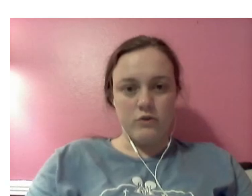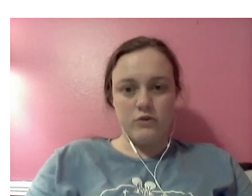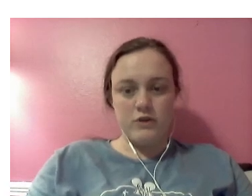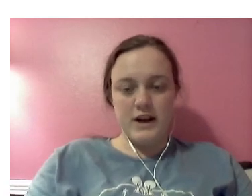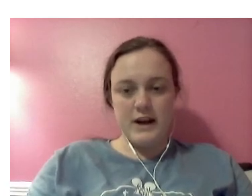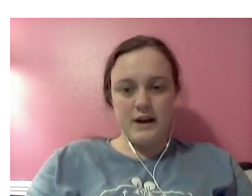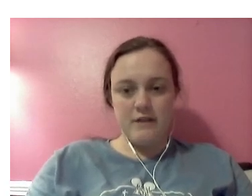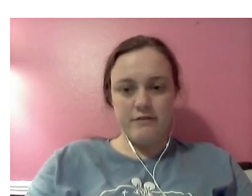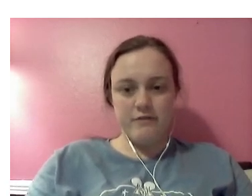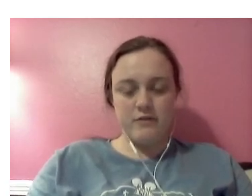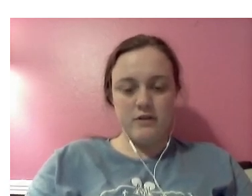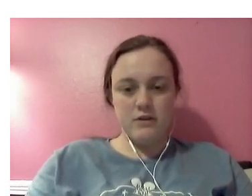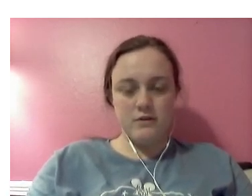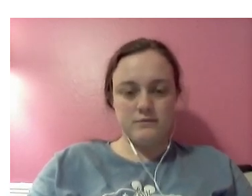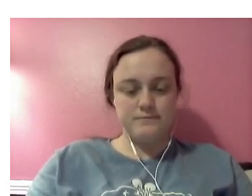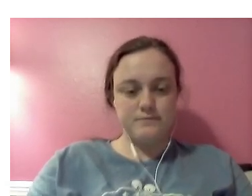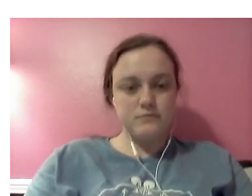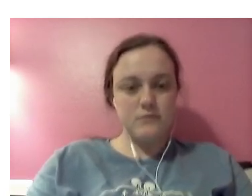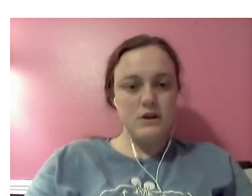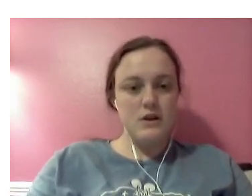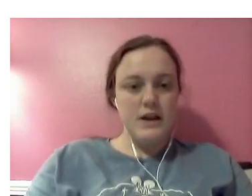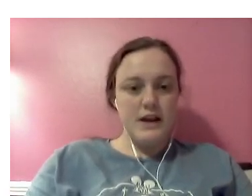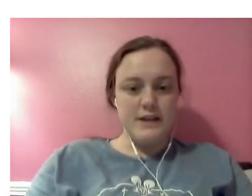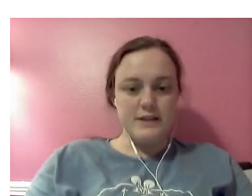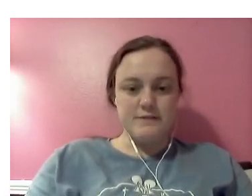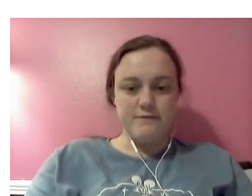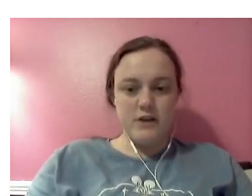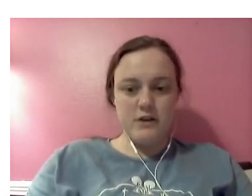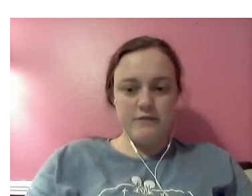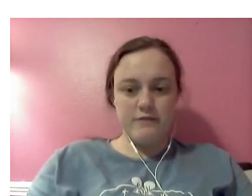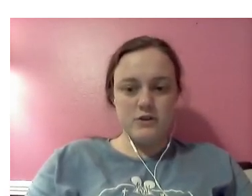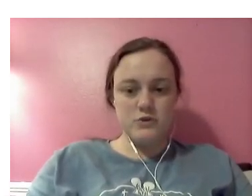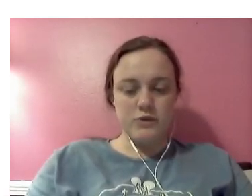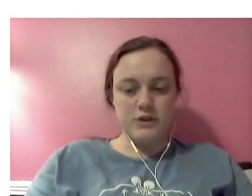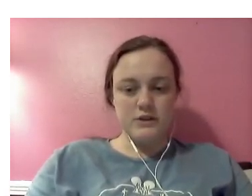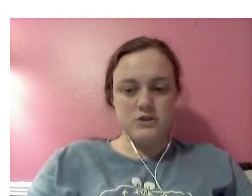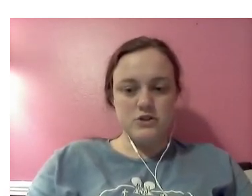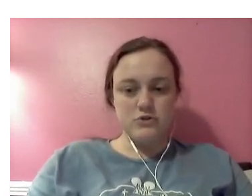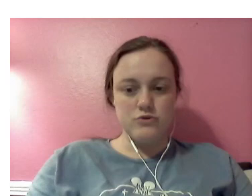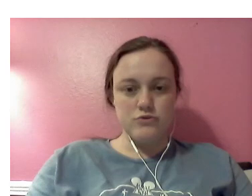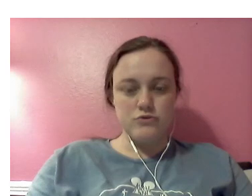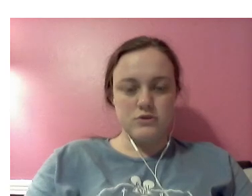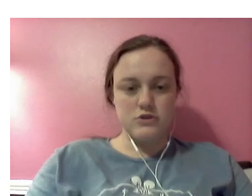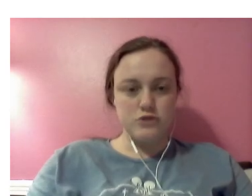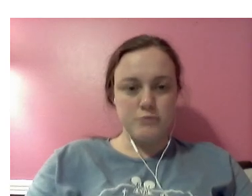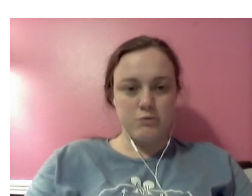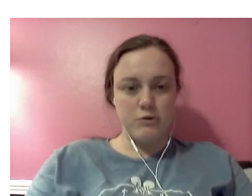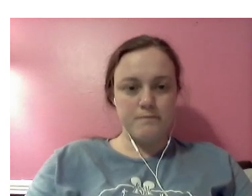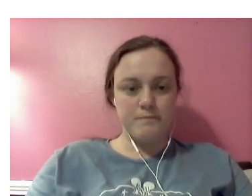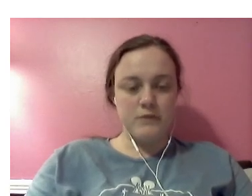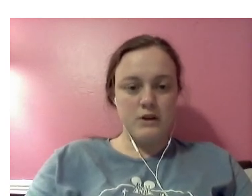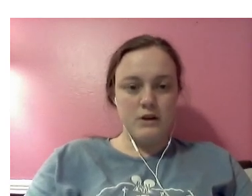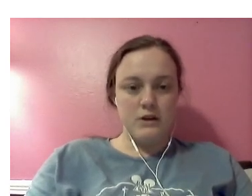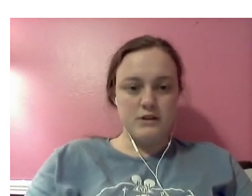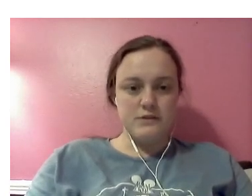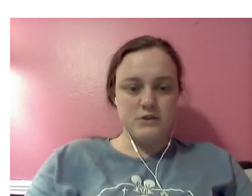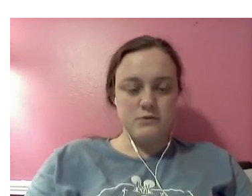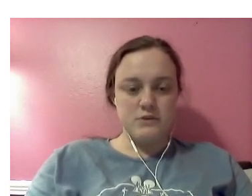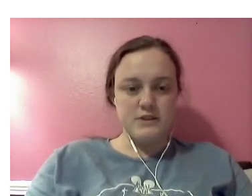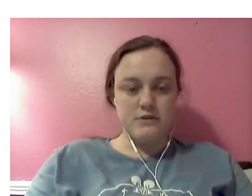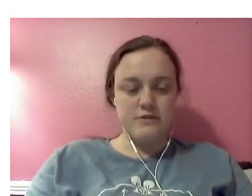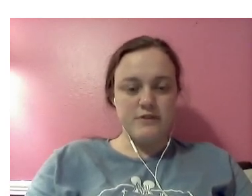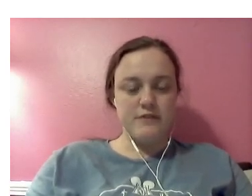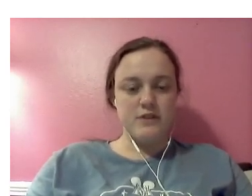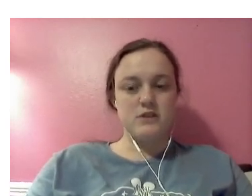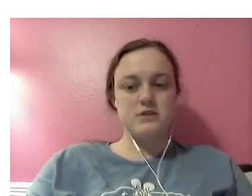little graph. And this very first one, let's use purple. This first one